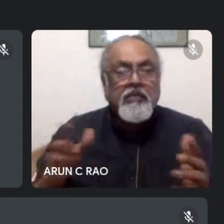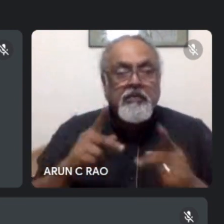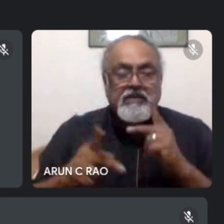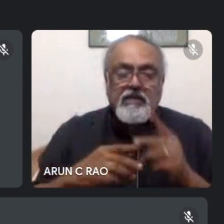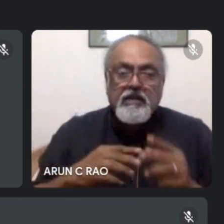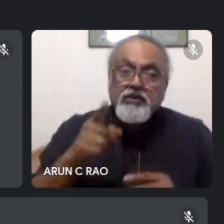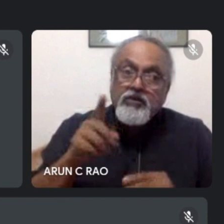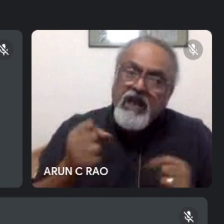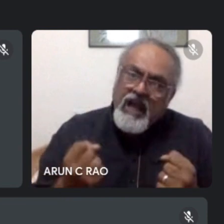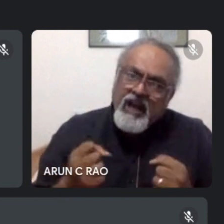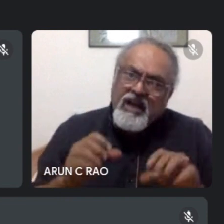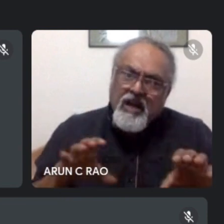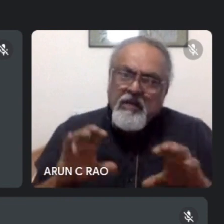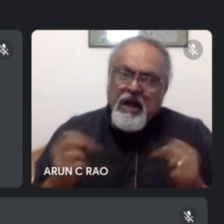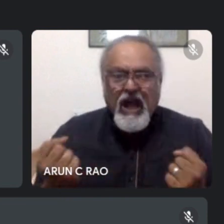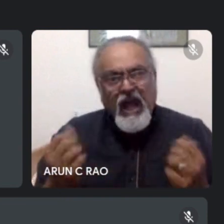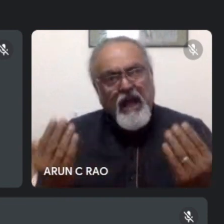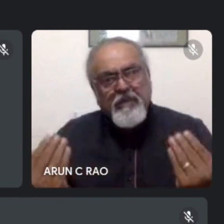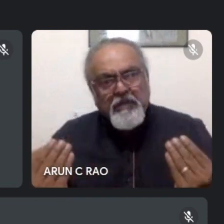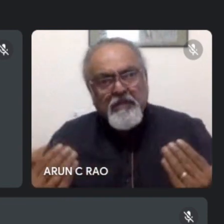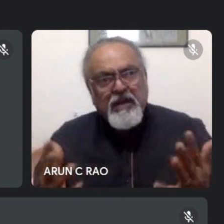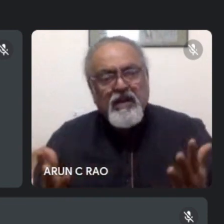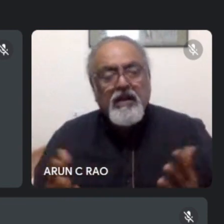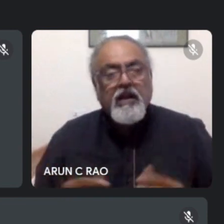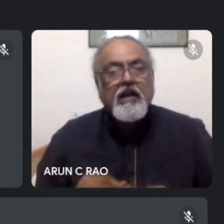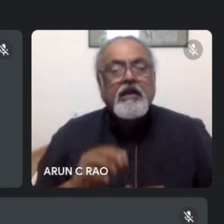also not in a proper way, it's like a taunt.